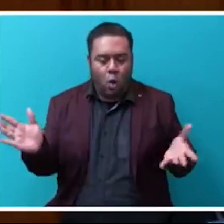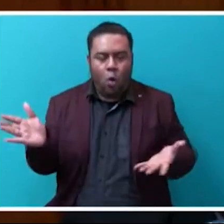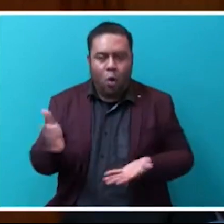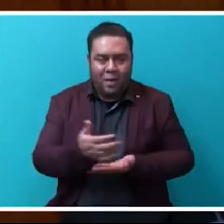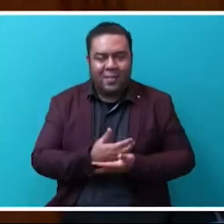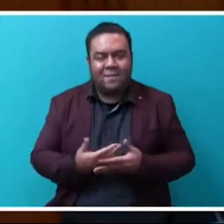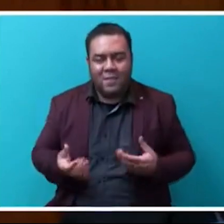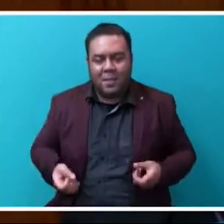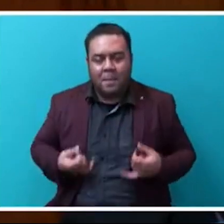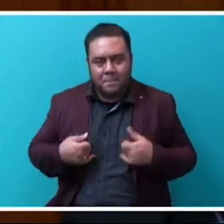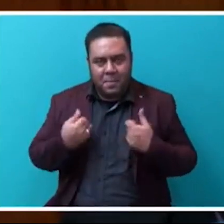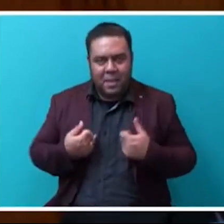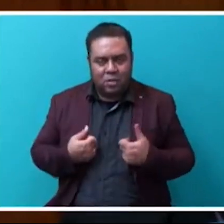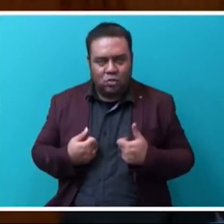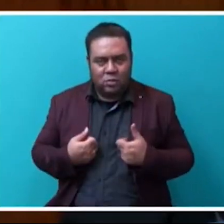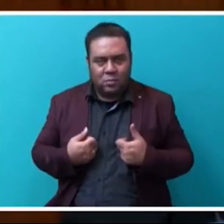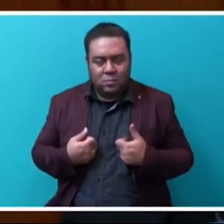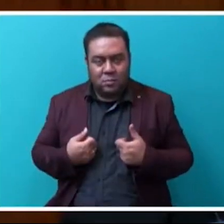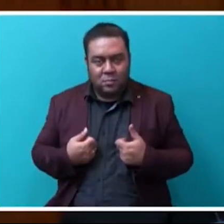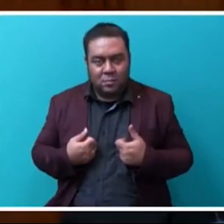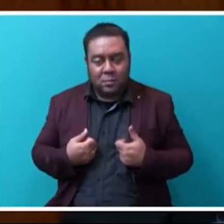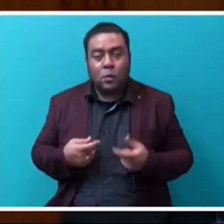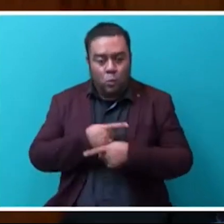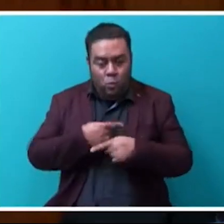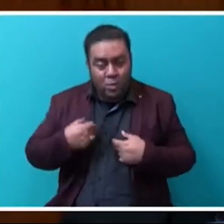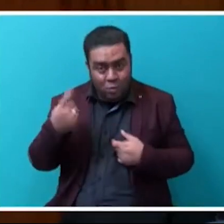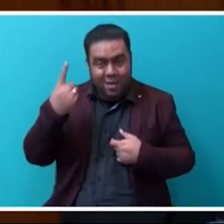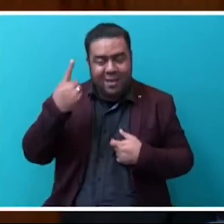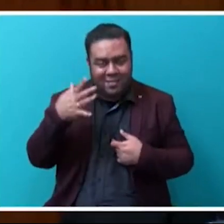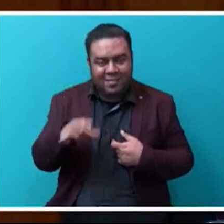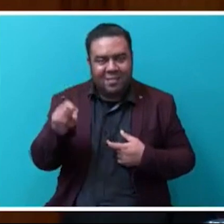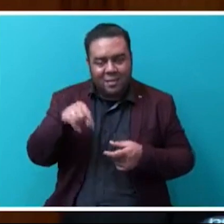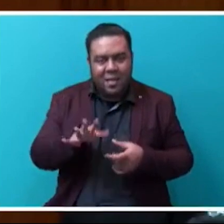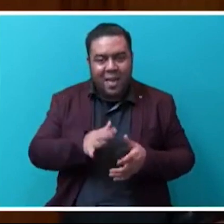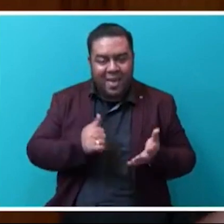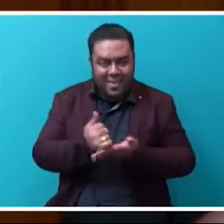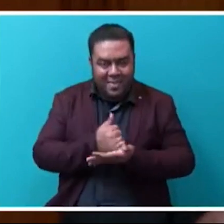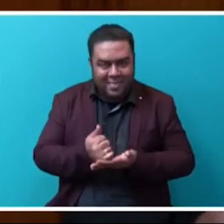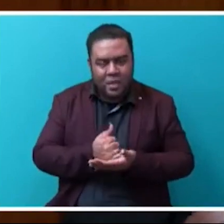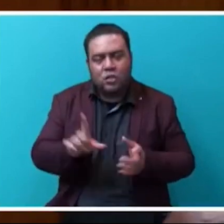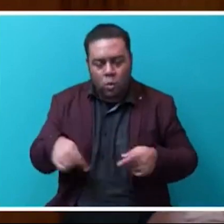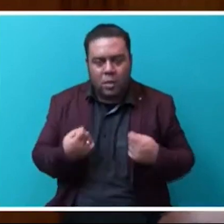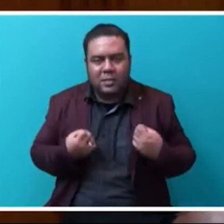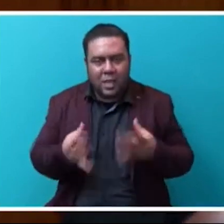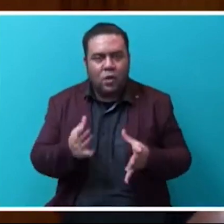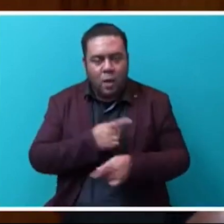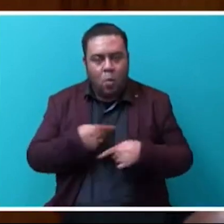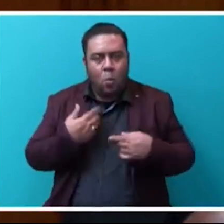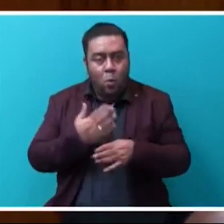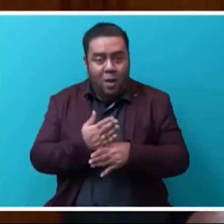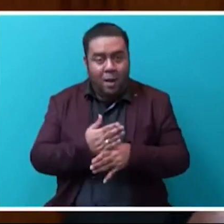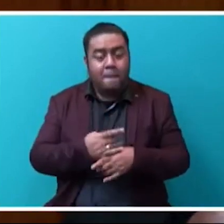commitment to its implementation. We realize that the passage of this act is only the beginning of our work, but